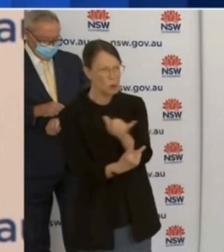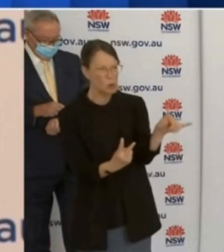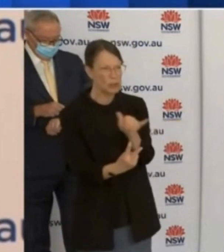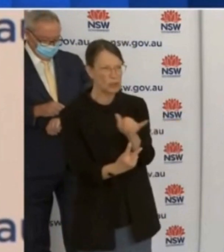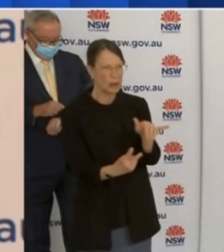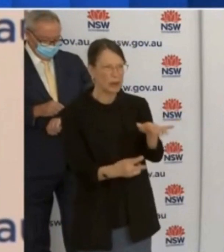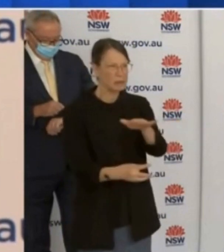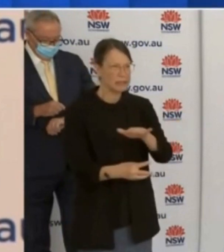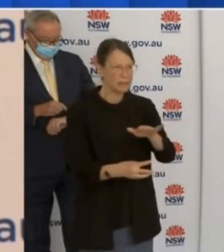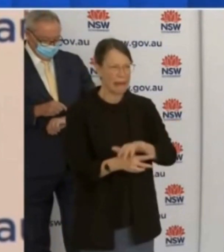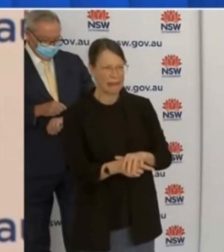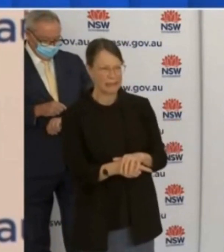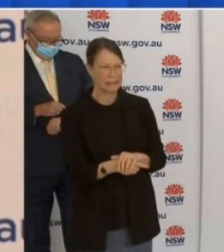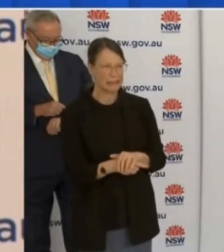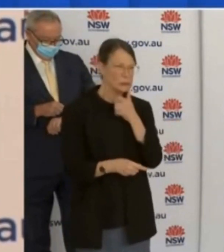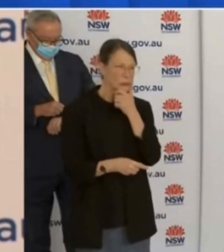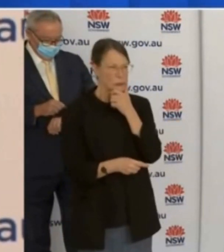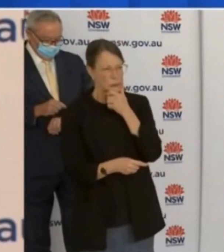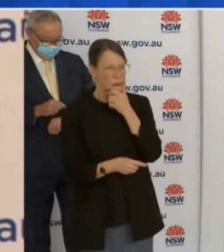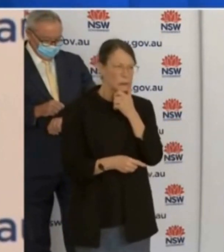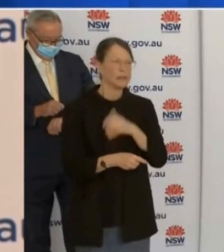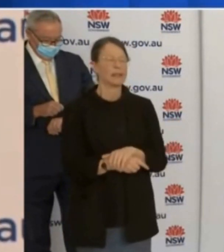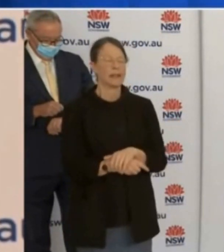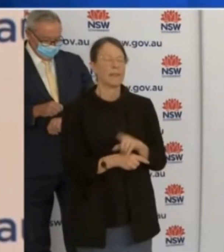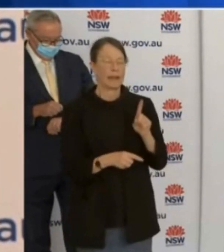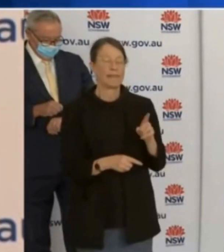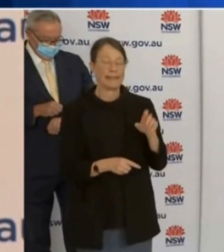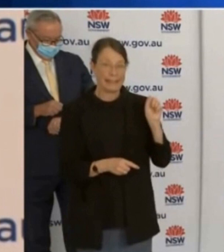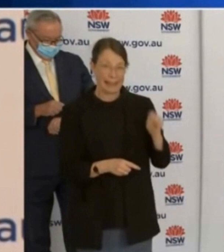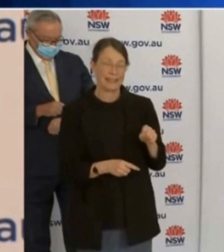site of the gym that was infected. That was corrected quickly.